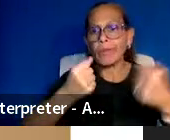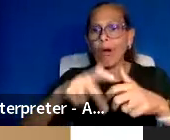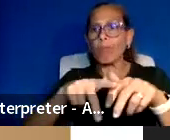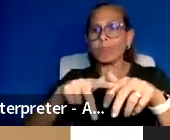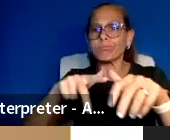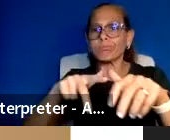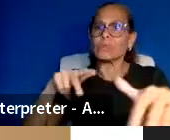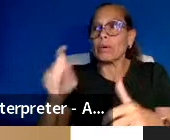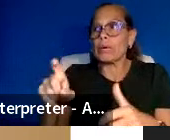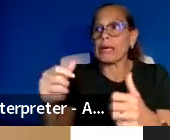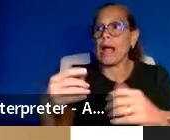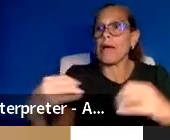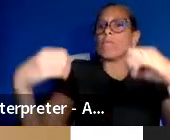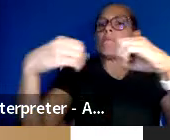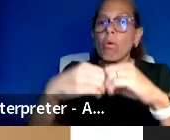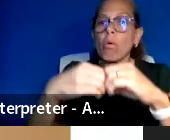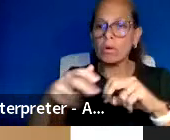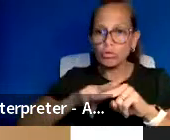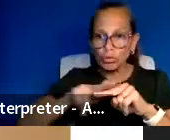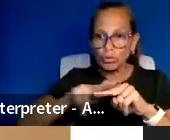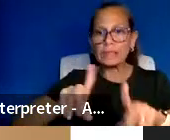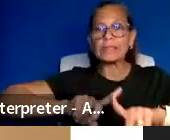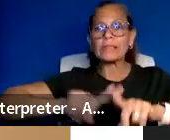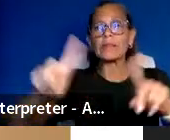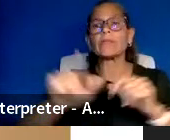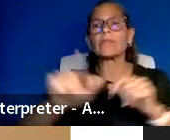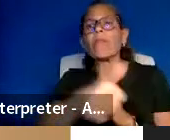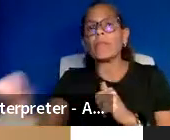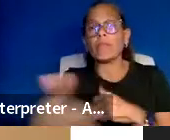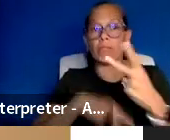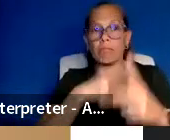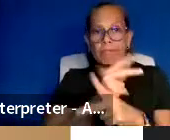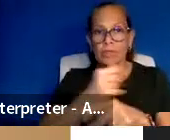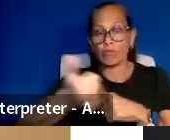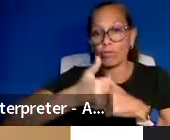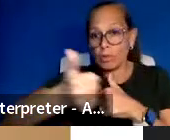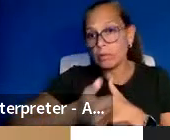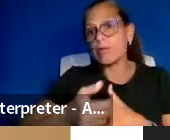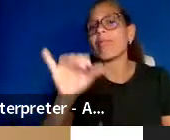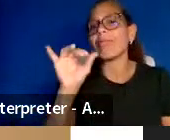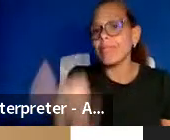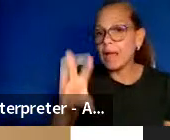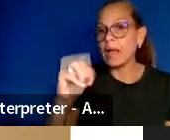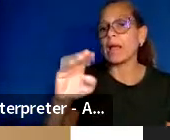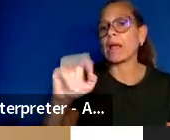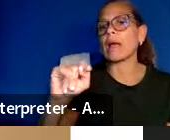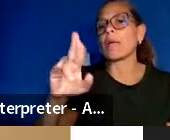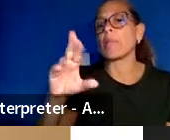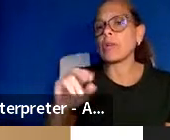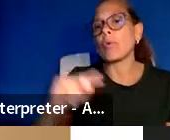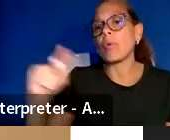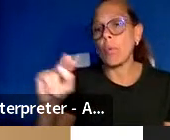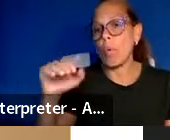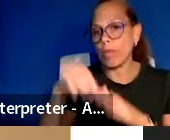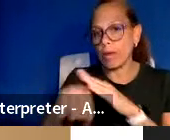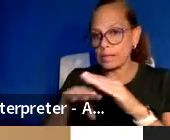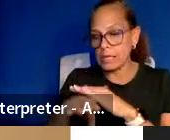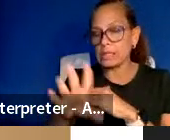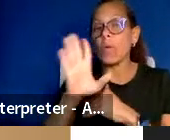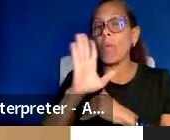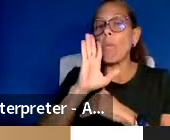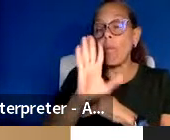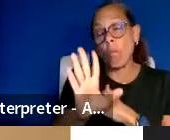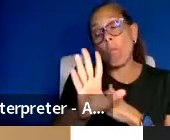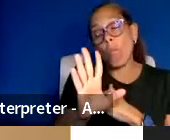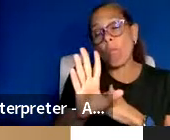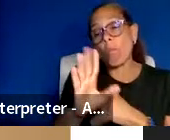of transportation and different alternative modes of transportation like Metro North access. So we truly know this is going to lessen